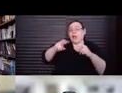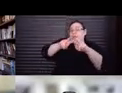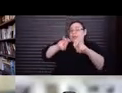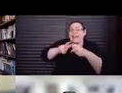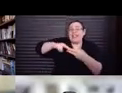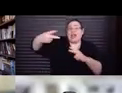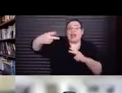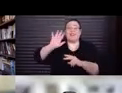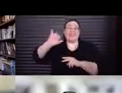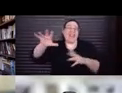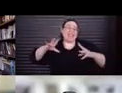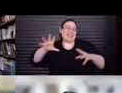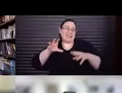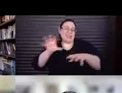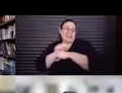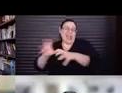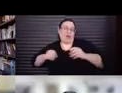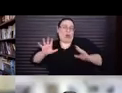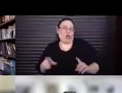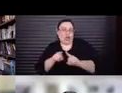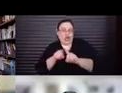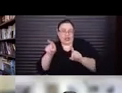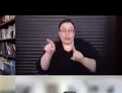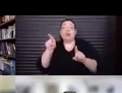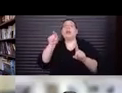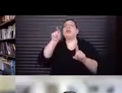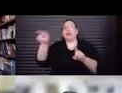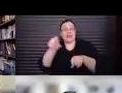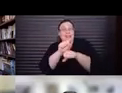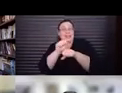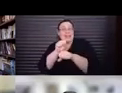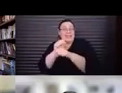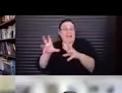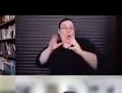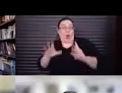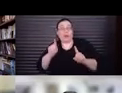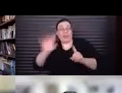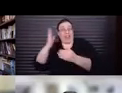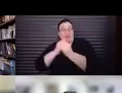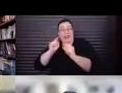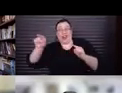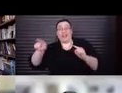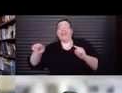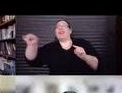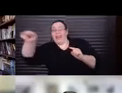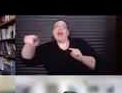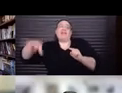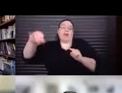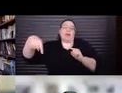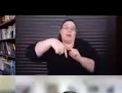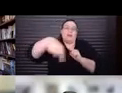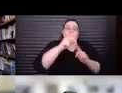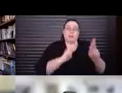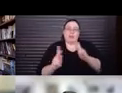slaveholding family. And then I, you know, once I have access to slaveholder records, then I've been able to find the people and people who may have